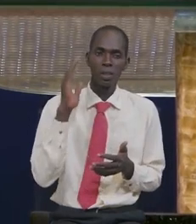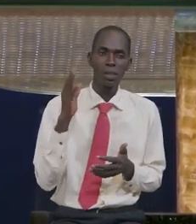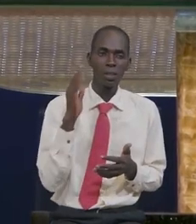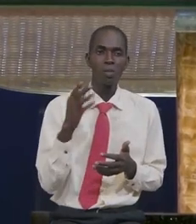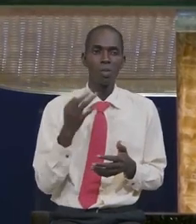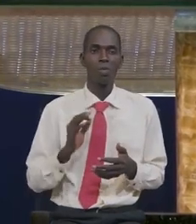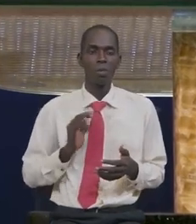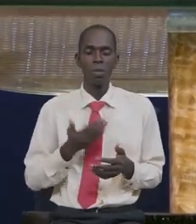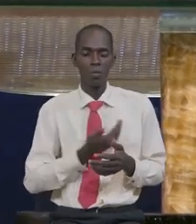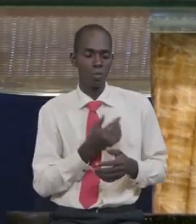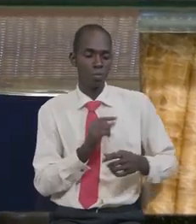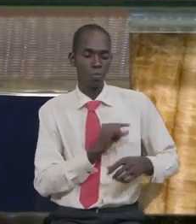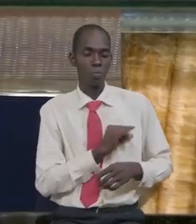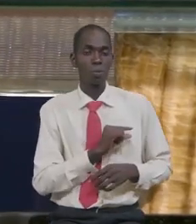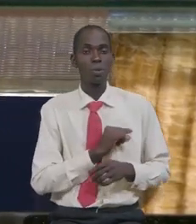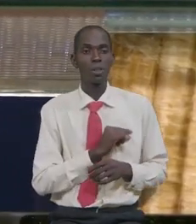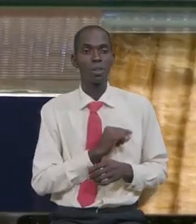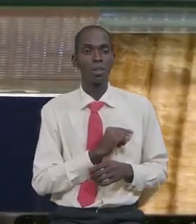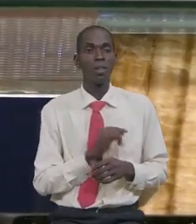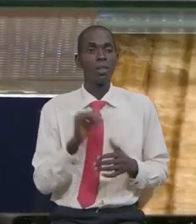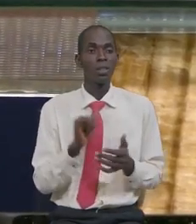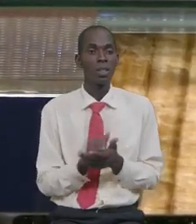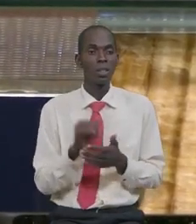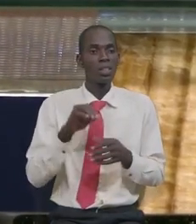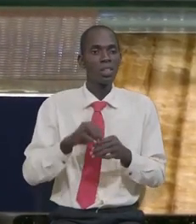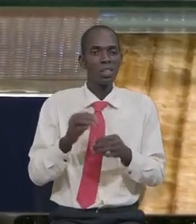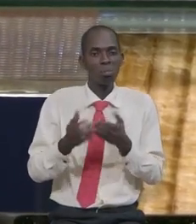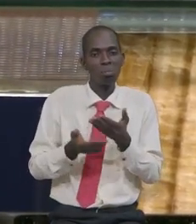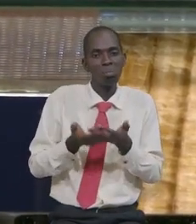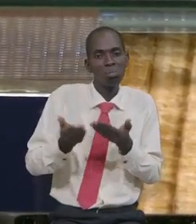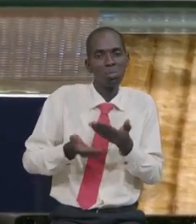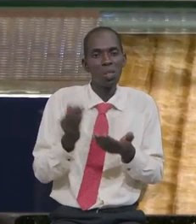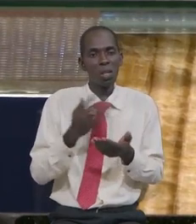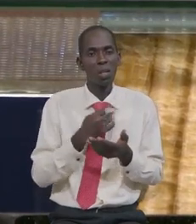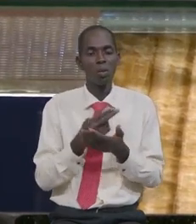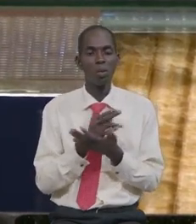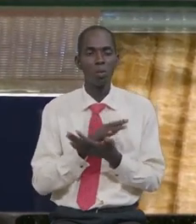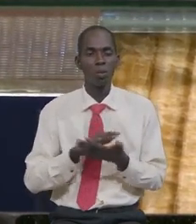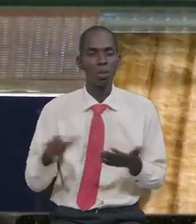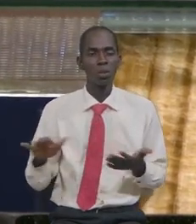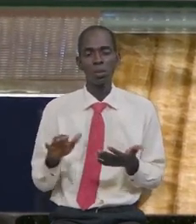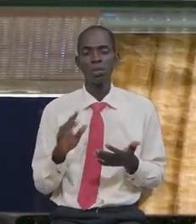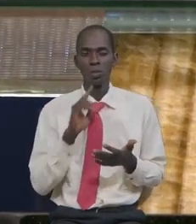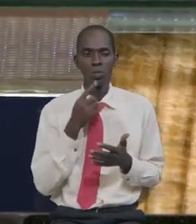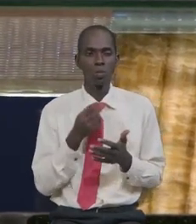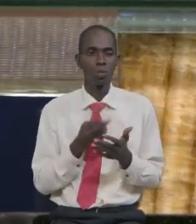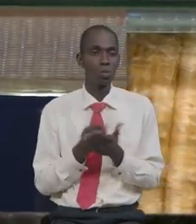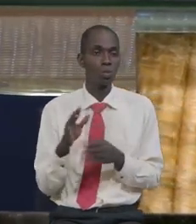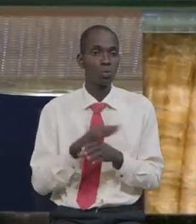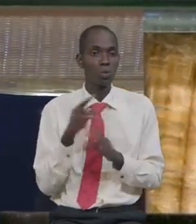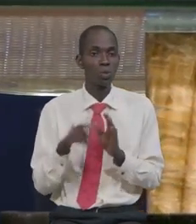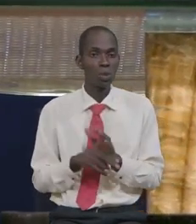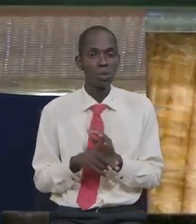our conscience, that in simplicity and godly sincerity, not